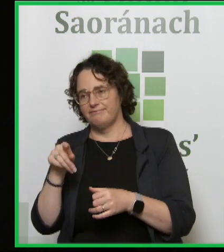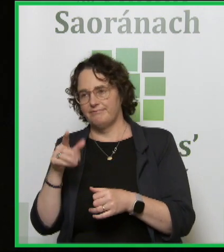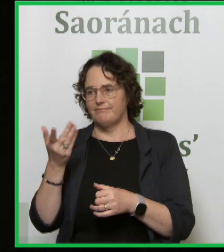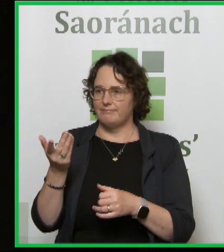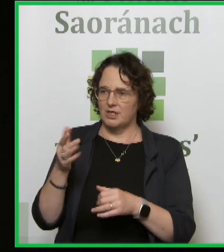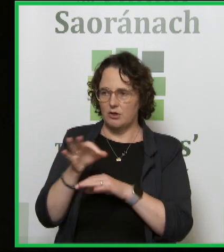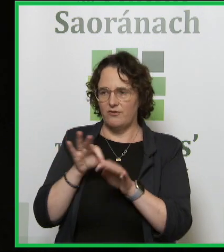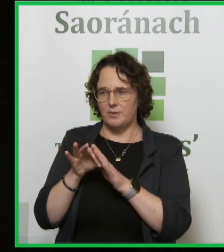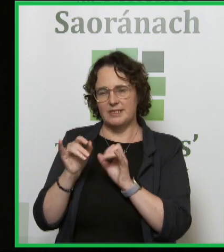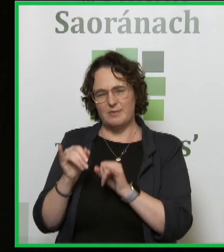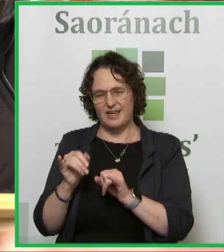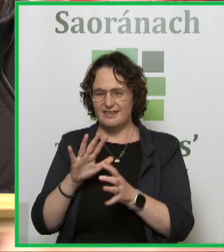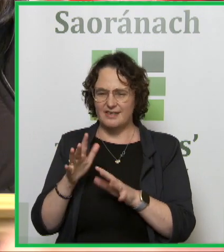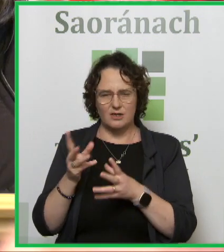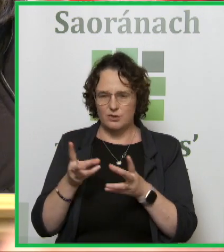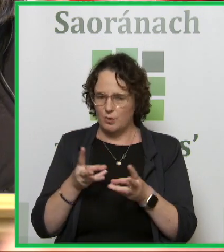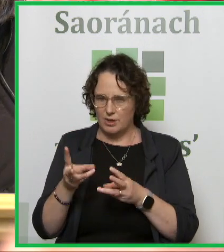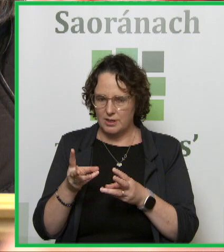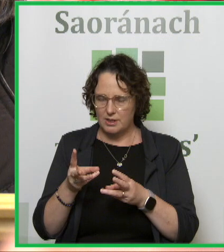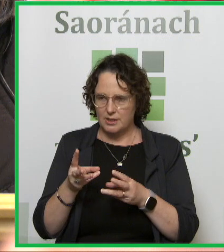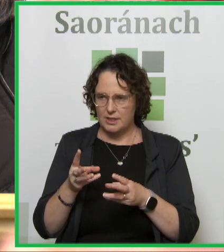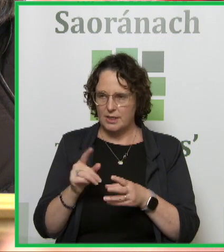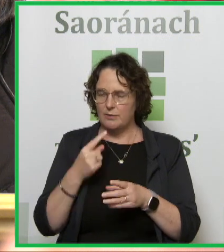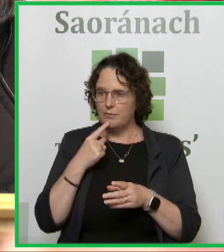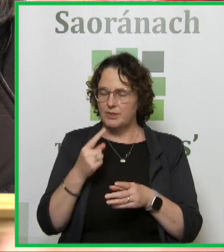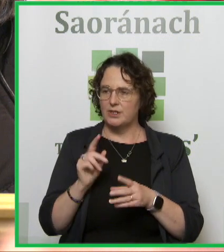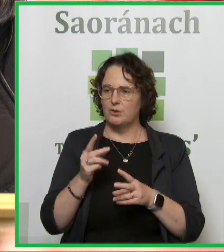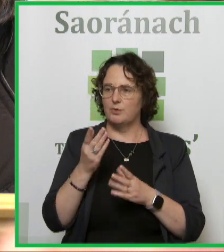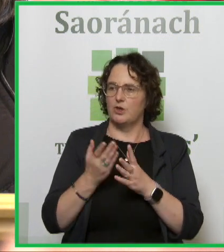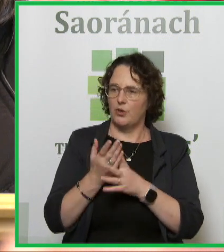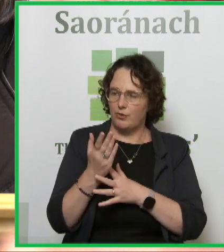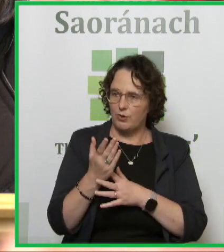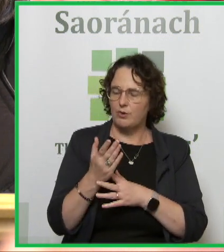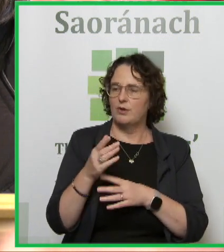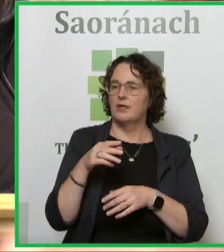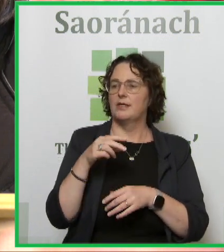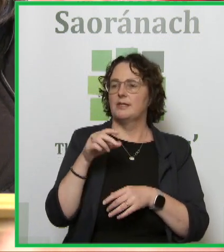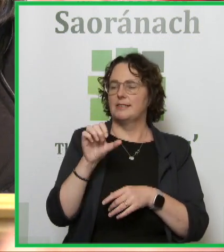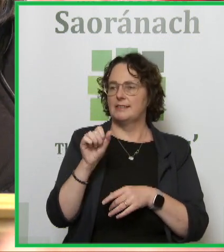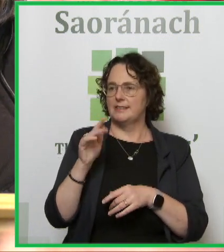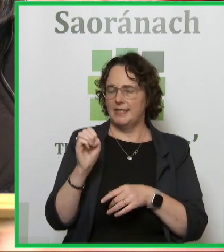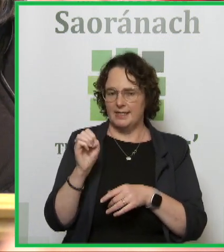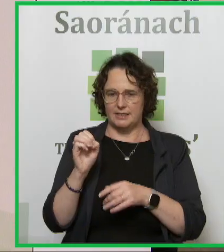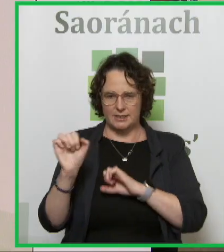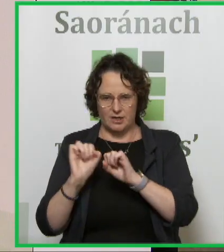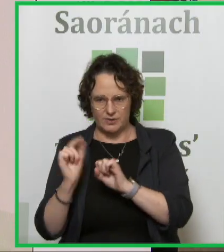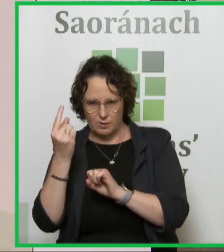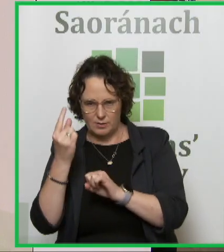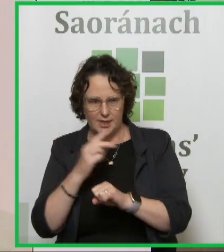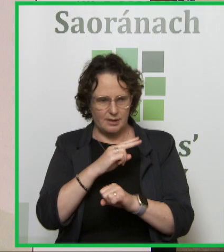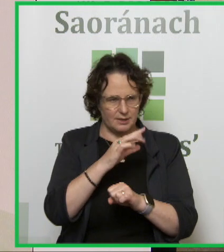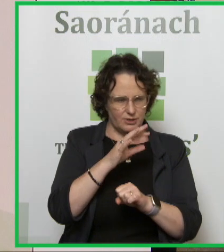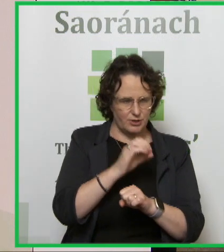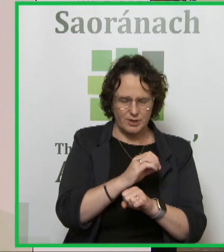work. Saying that it can only be run out of the state services and not out of the NGOs won't work either, because we have a very